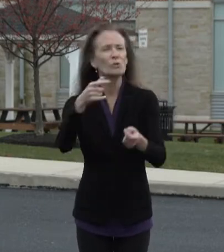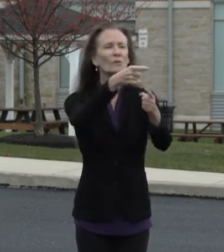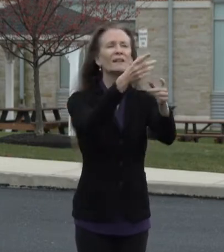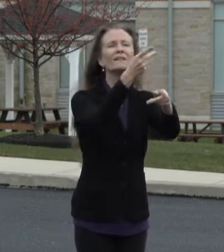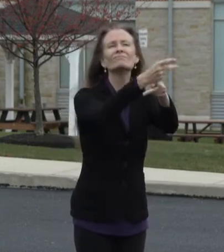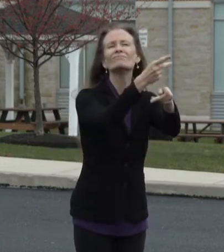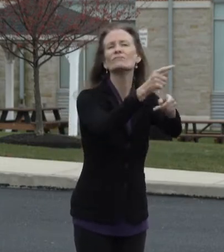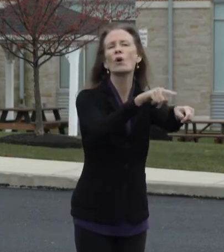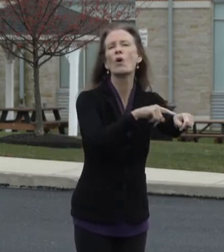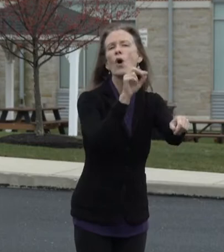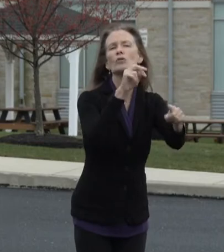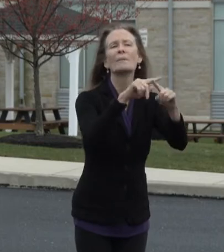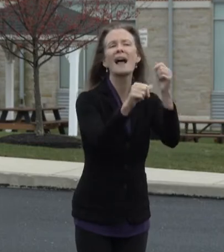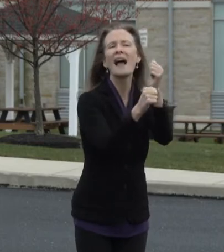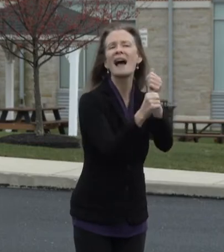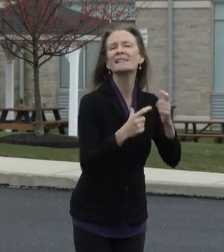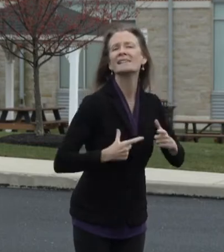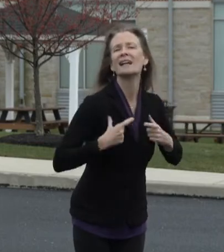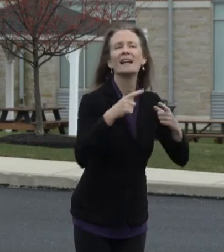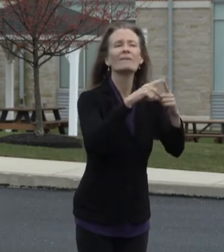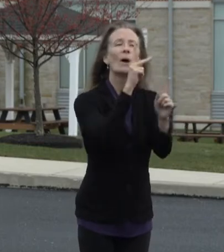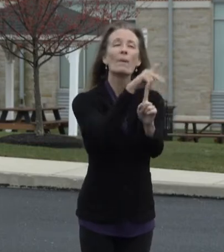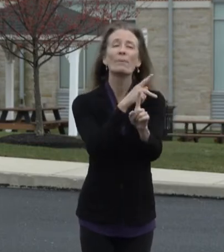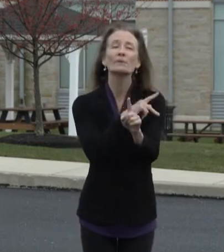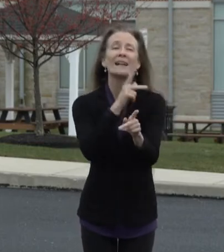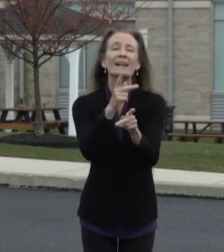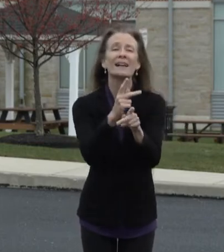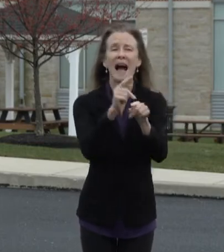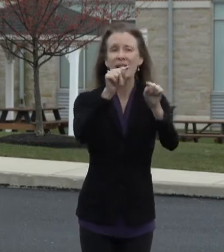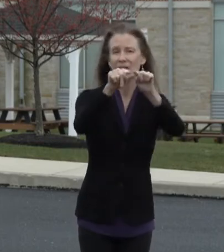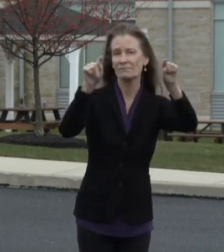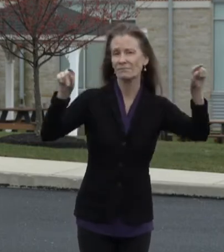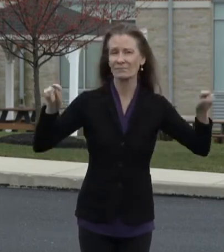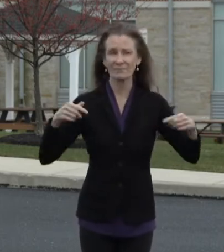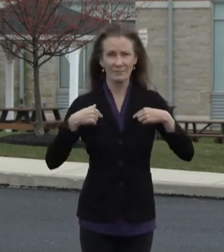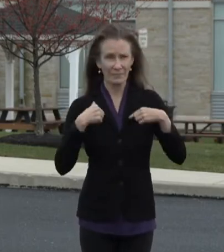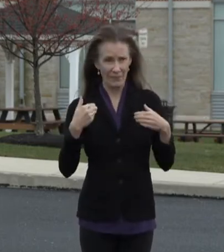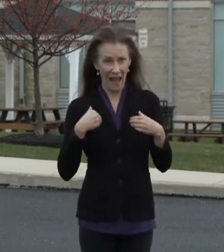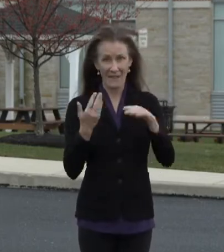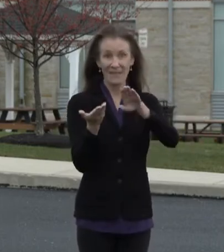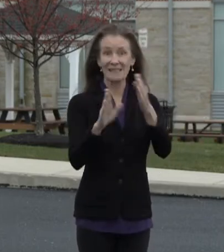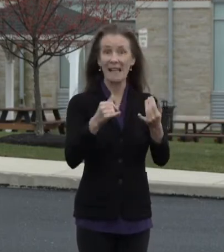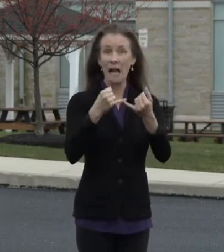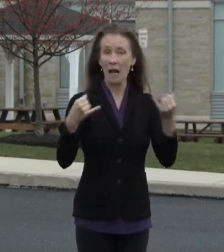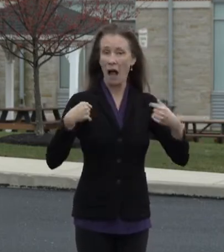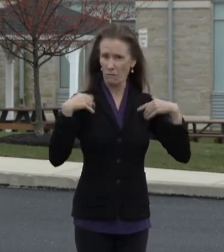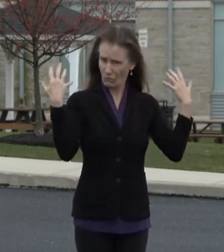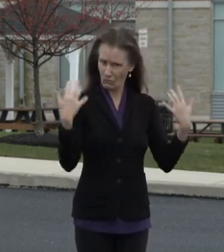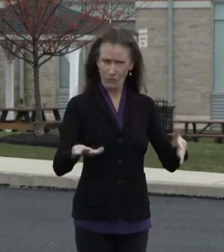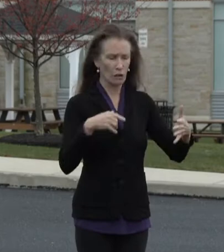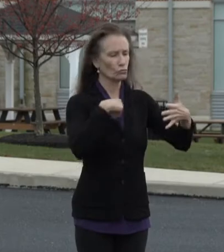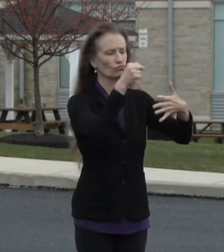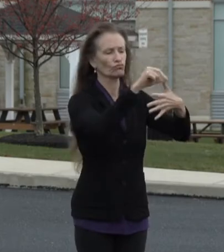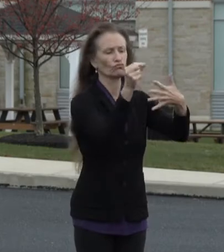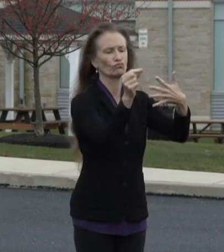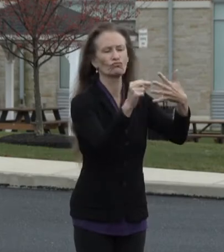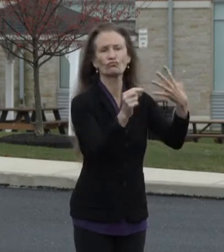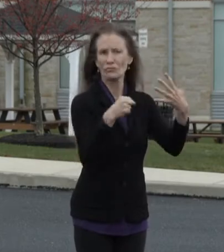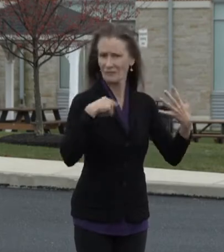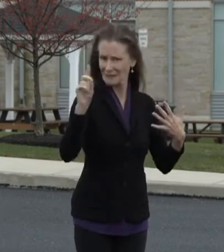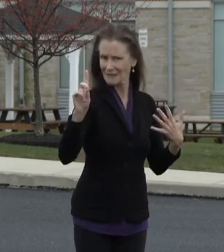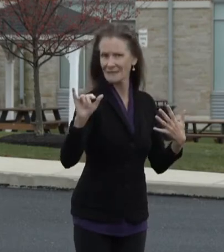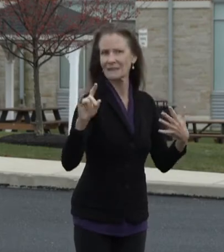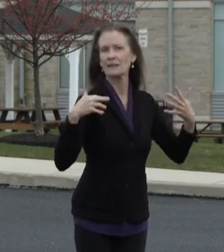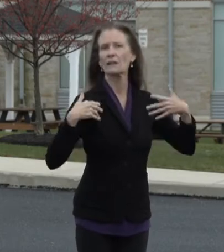and they were all completed by the deadlines that we set for them. These entities continue to assist with testing in